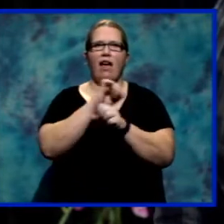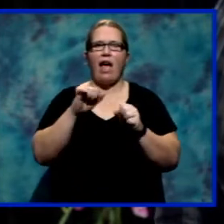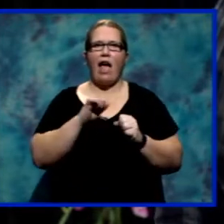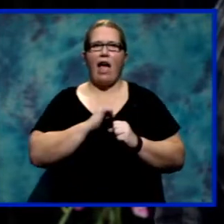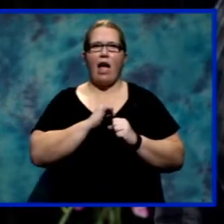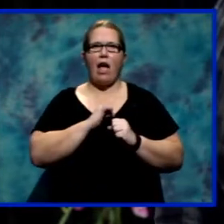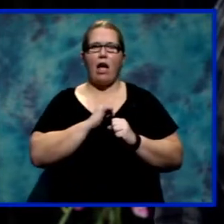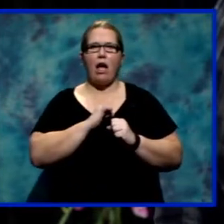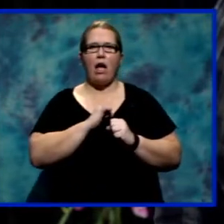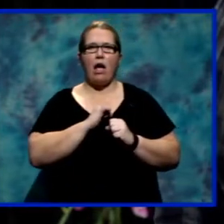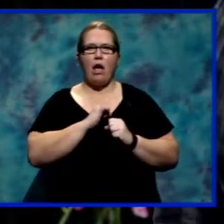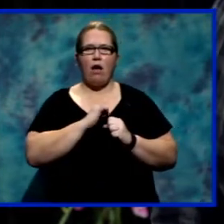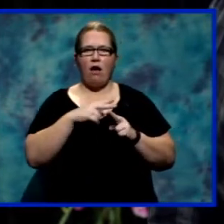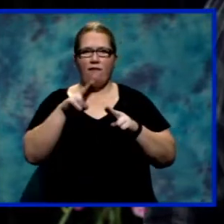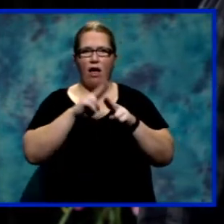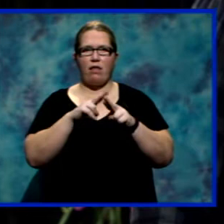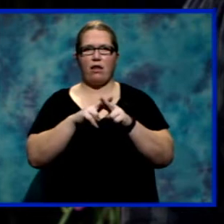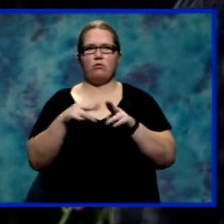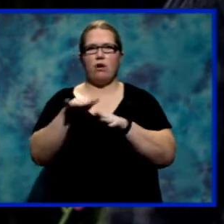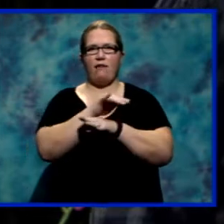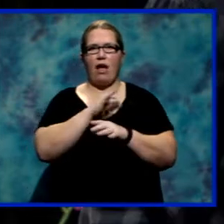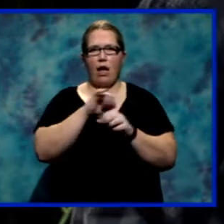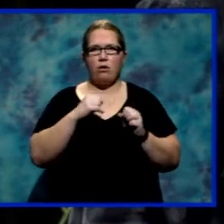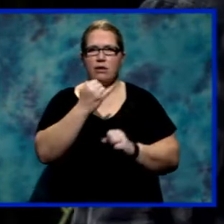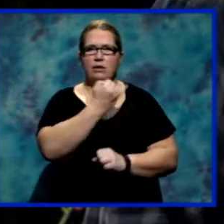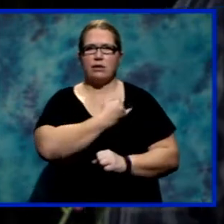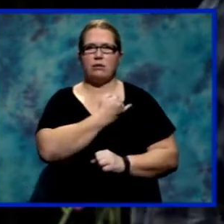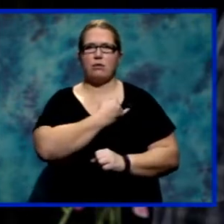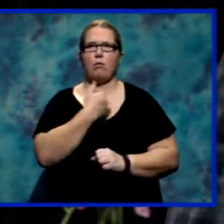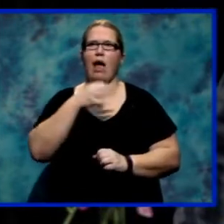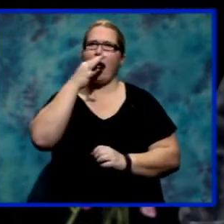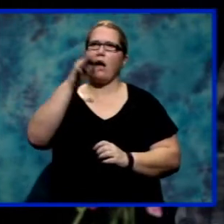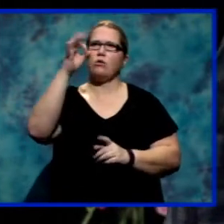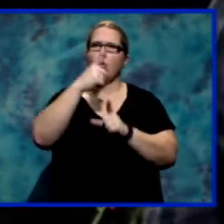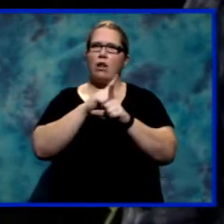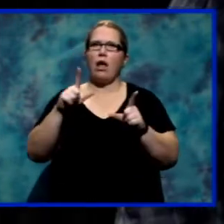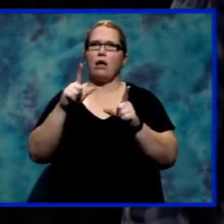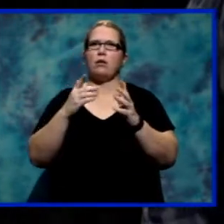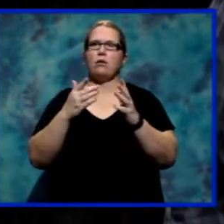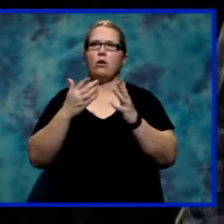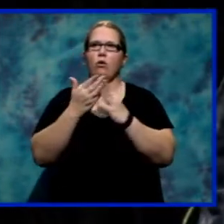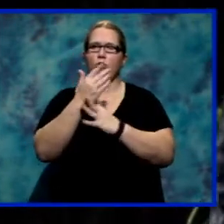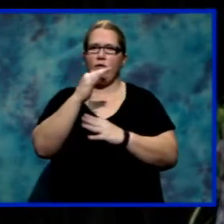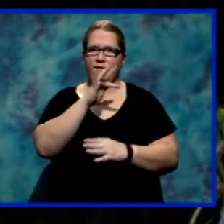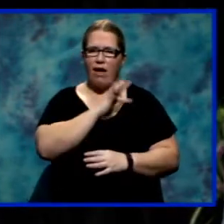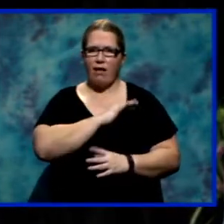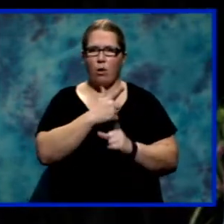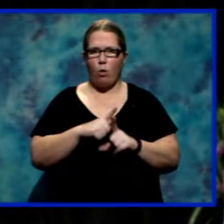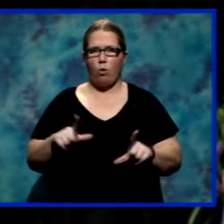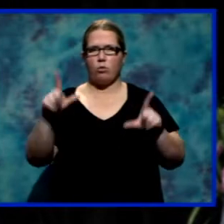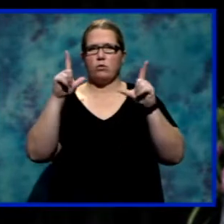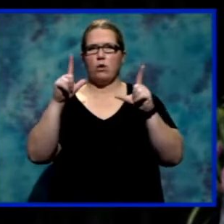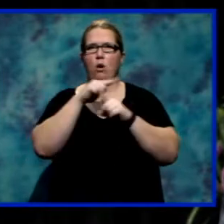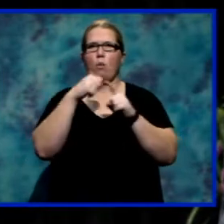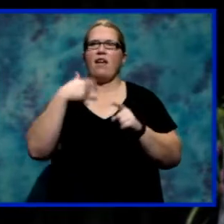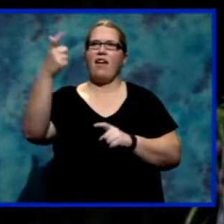that you shed on Calvary. And now that you've done that, Lord, and we believe through faith that you have, we